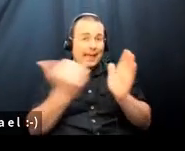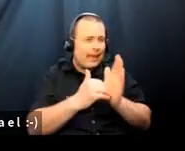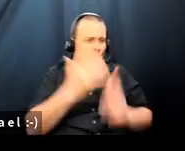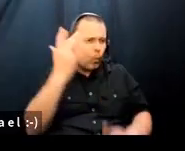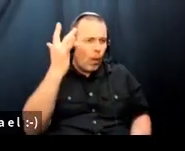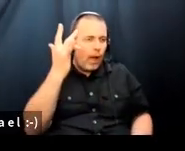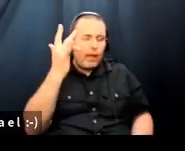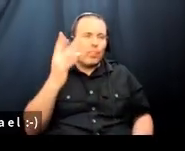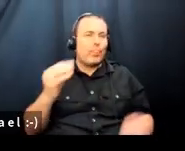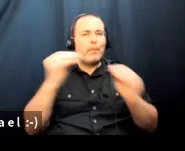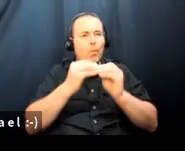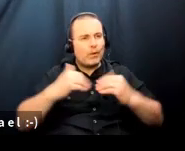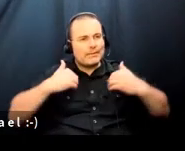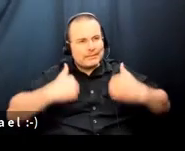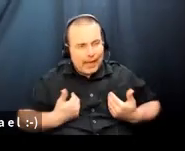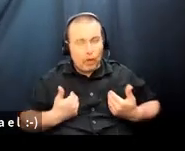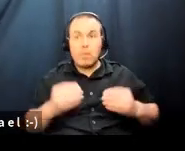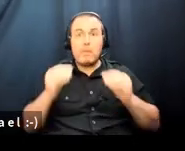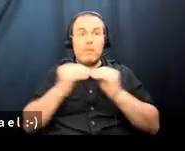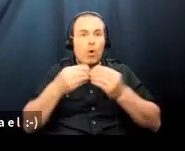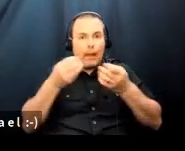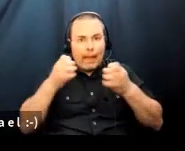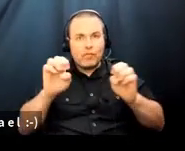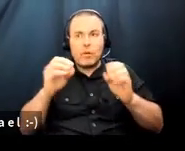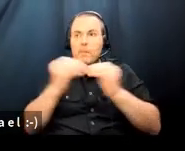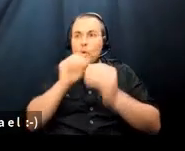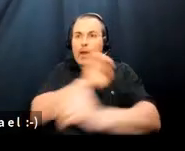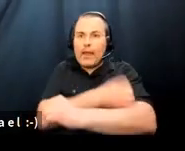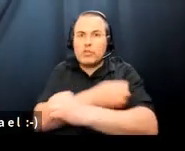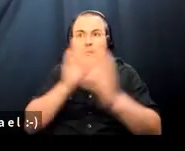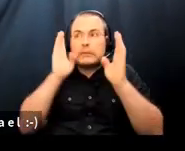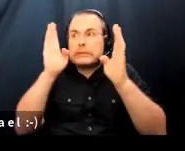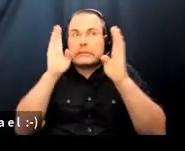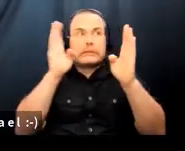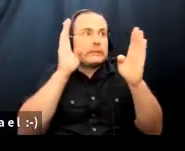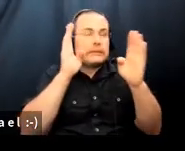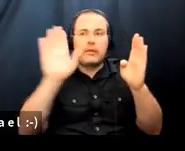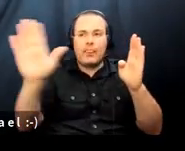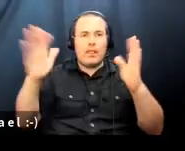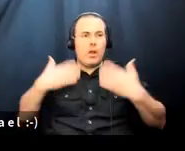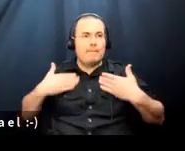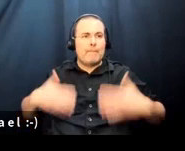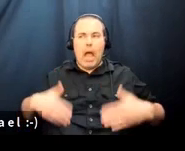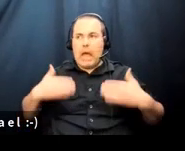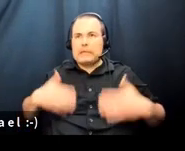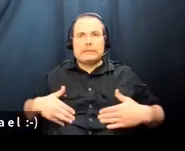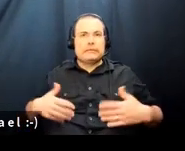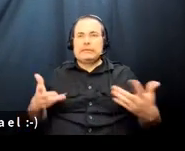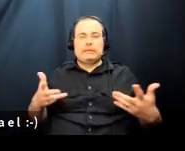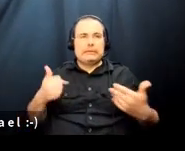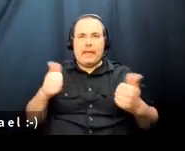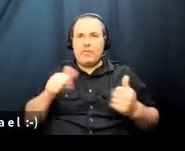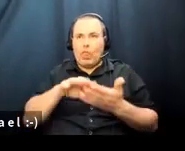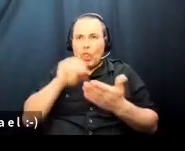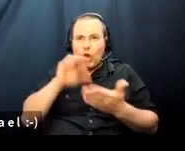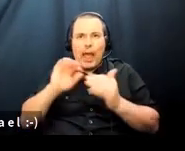having to put more effort and energy into paying attention. And their little bodies are having to learn how to hear